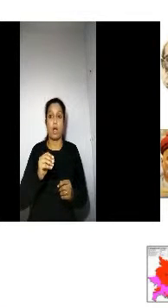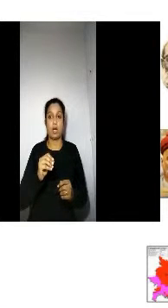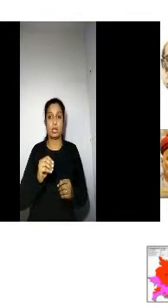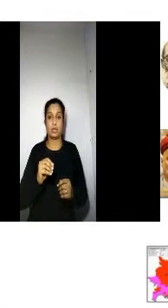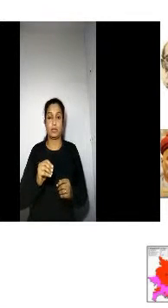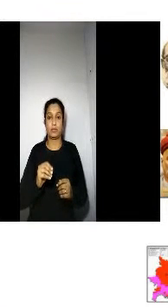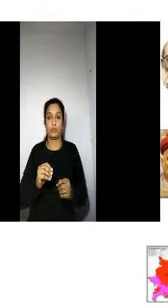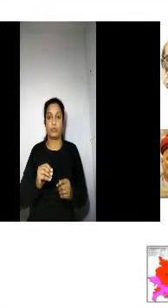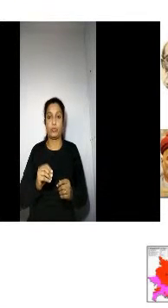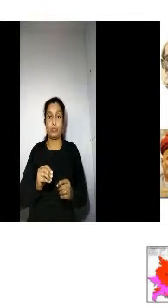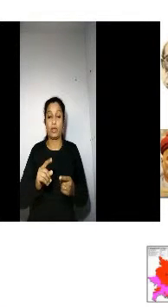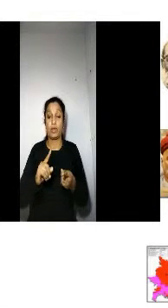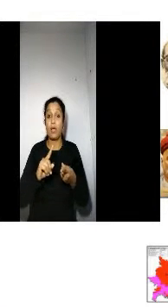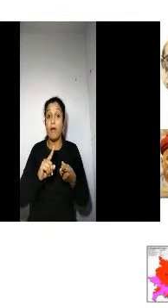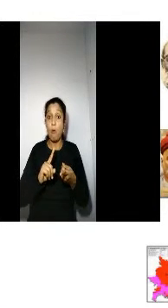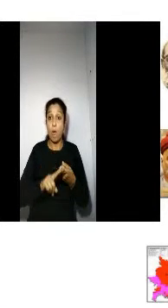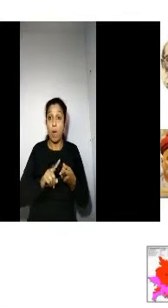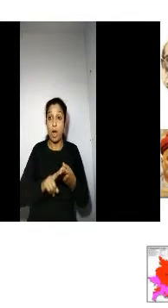2-mark question.